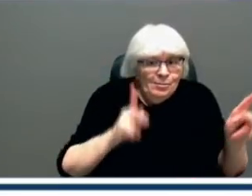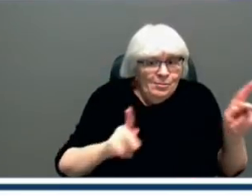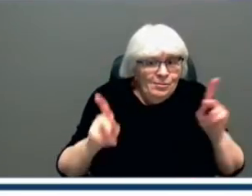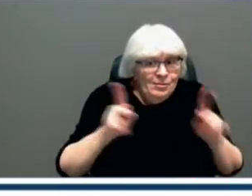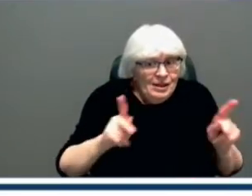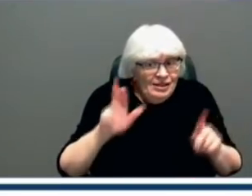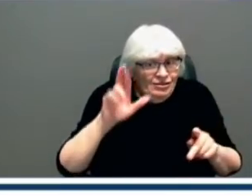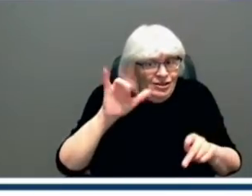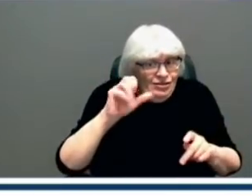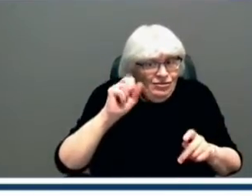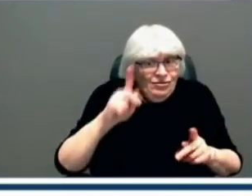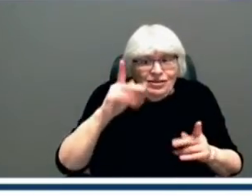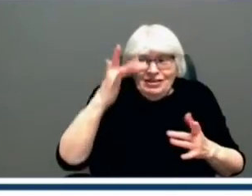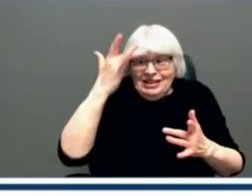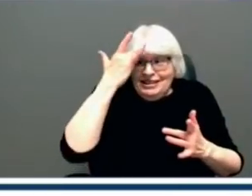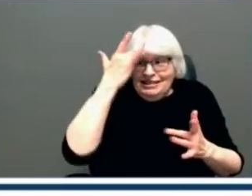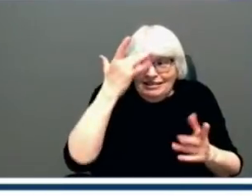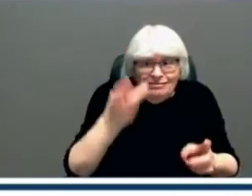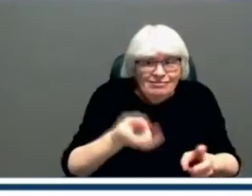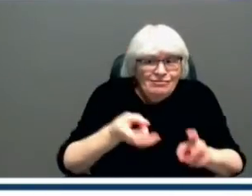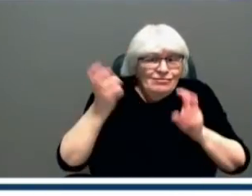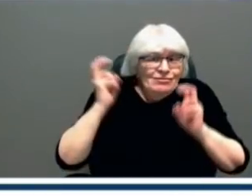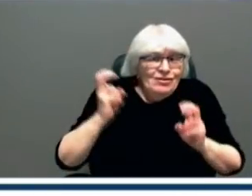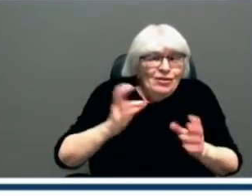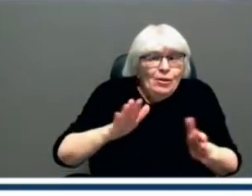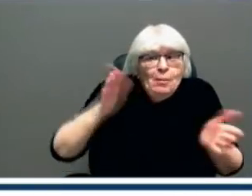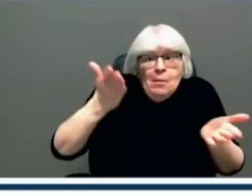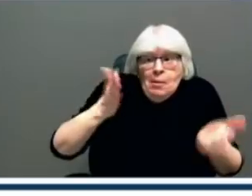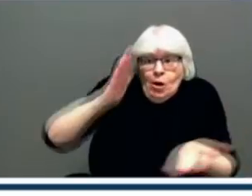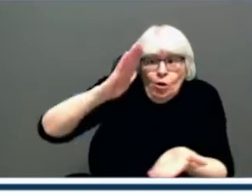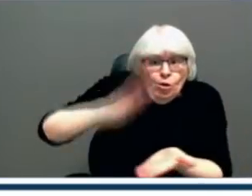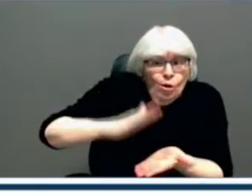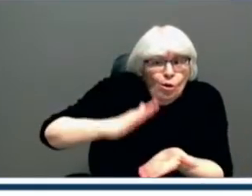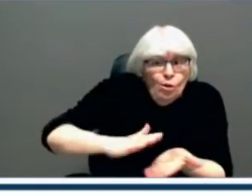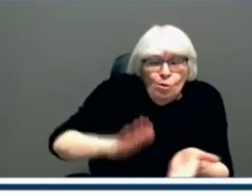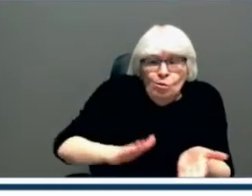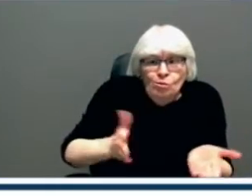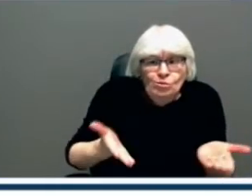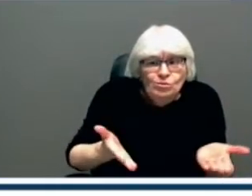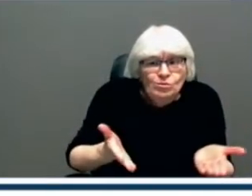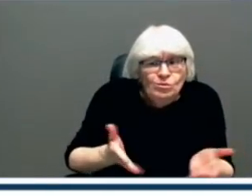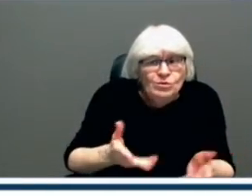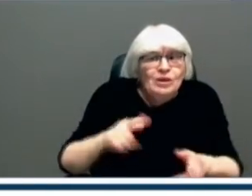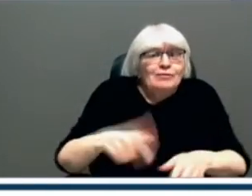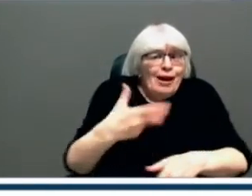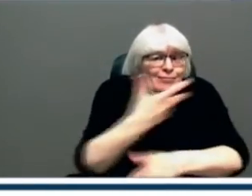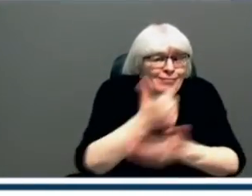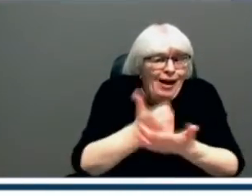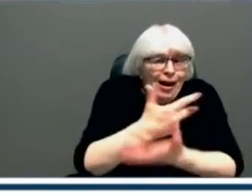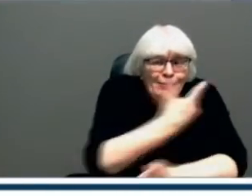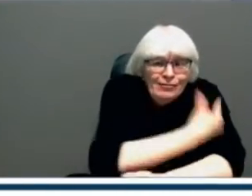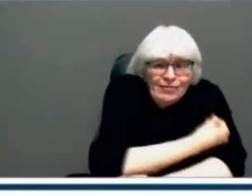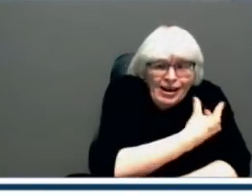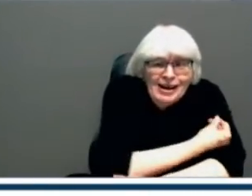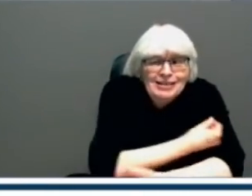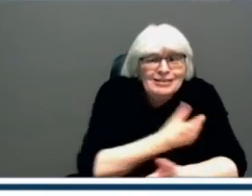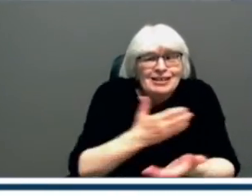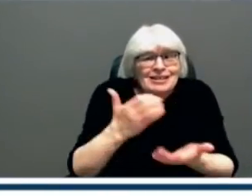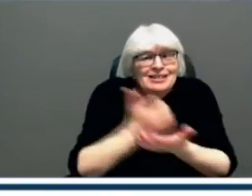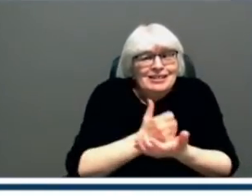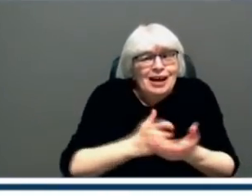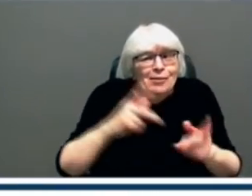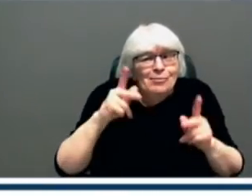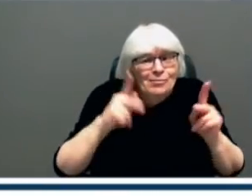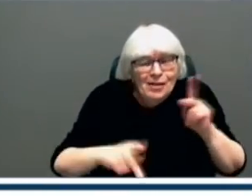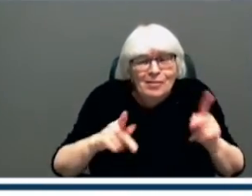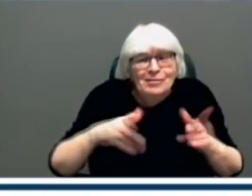very low. There are factors, age and medical condition, which increase that for some people. But when you have the absolute numbers